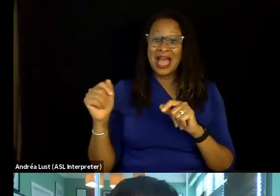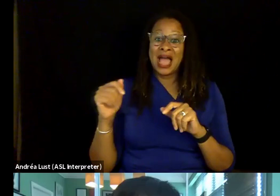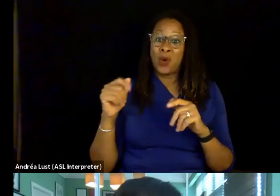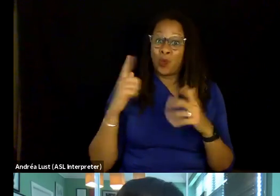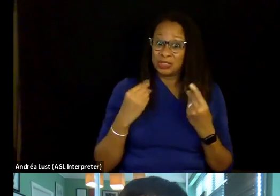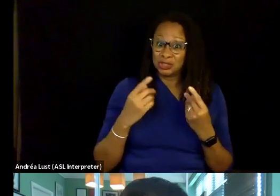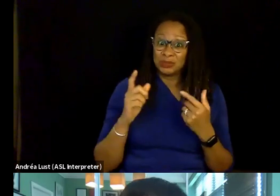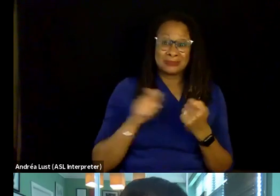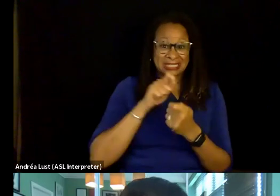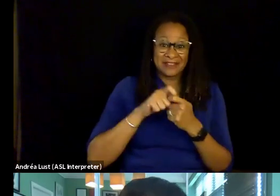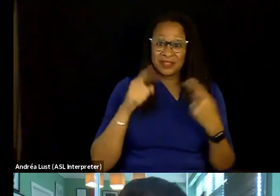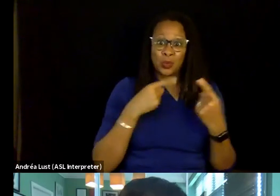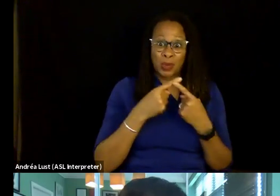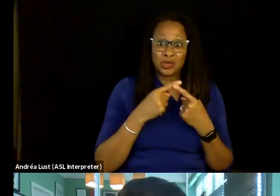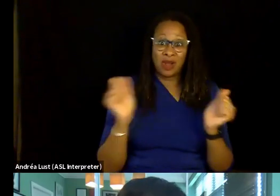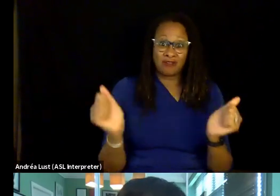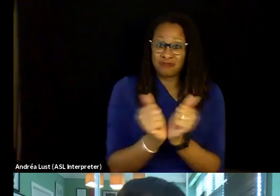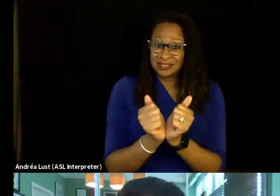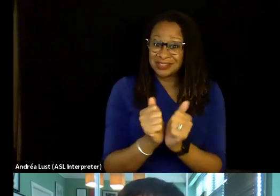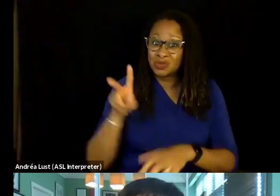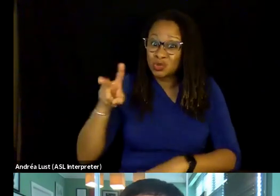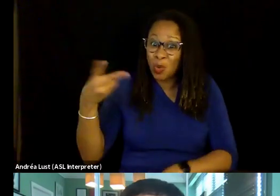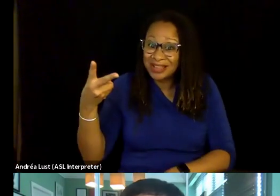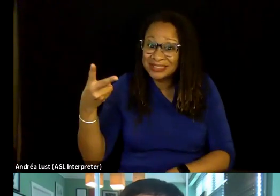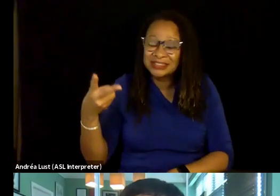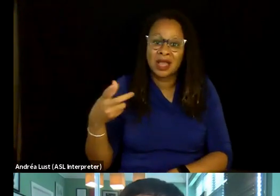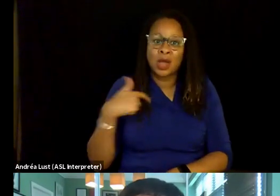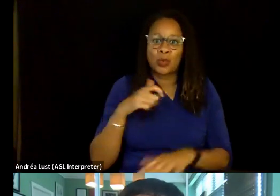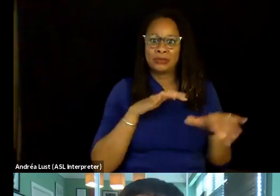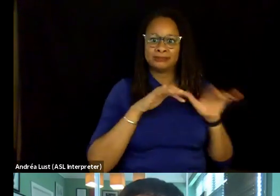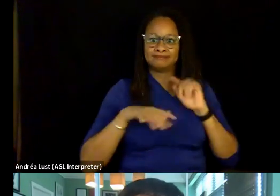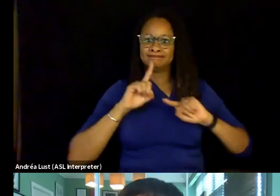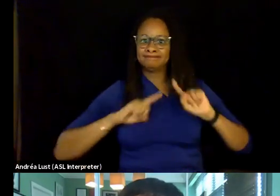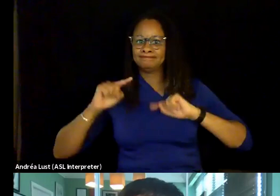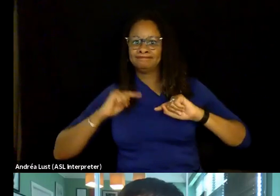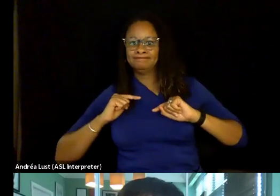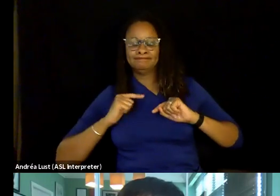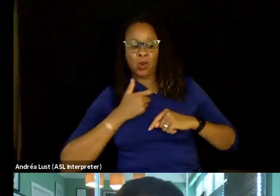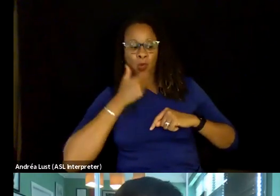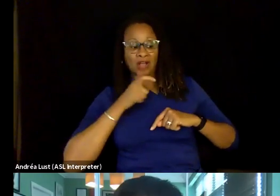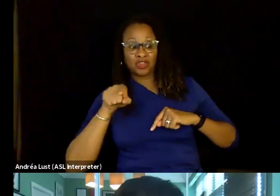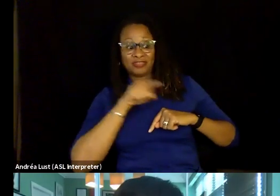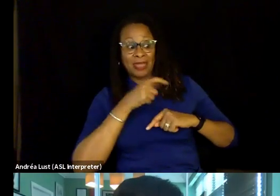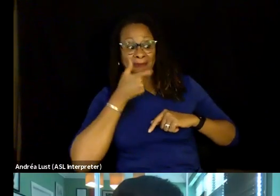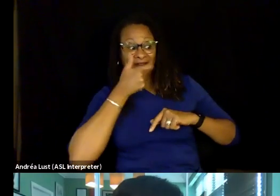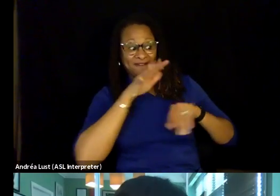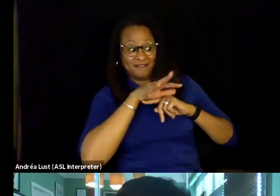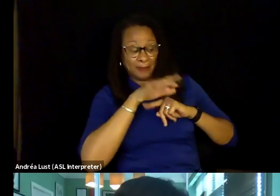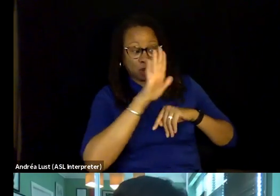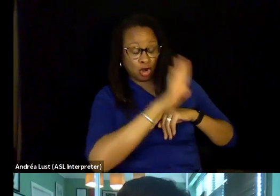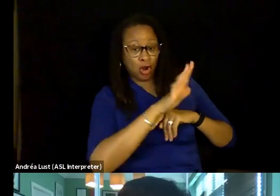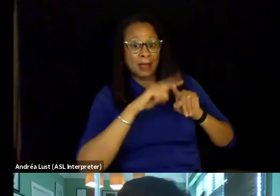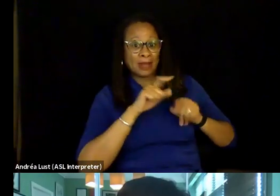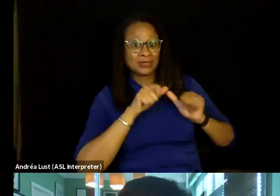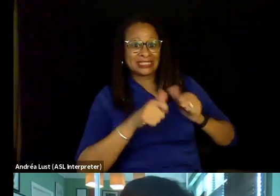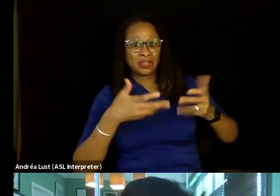arrested twice, we would just zoom out, right? We would watch them filming her, but we were